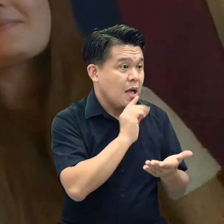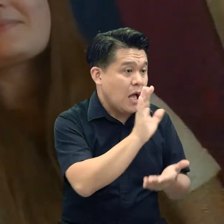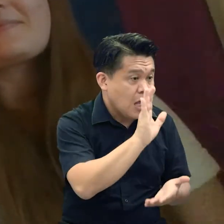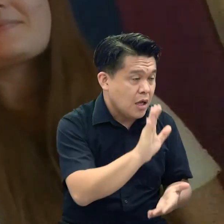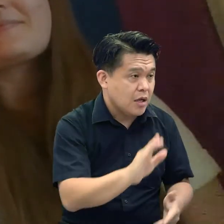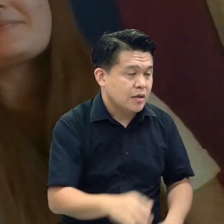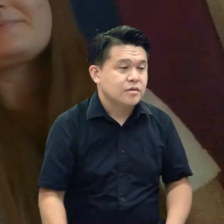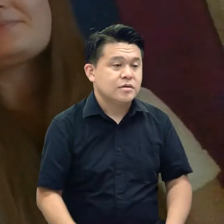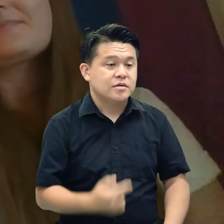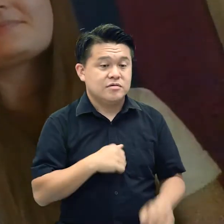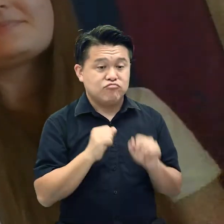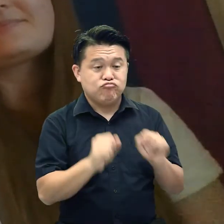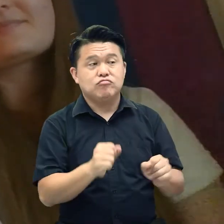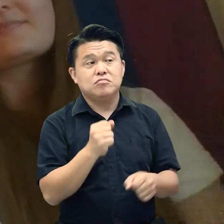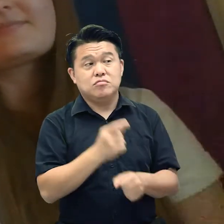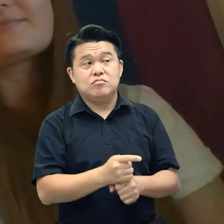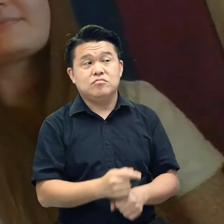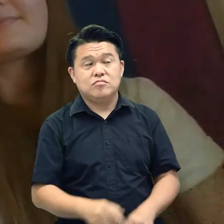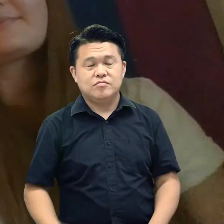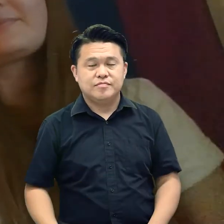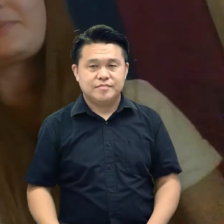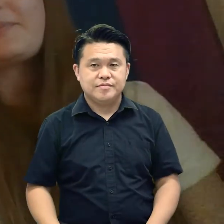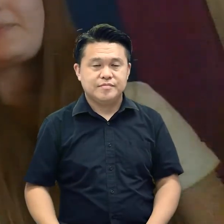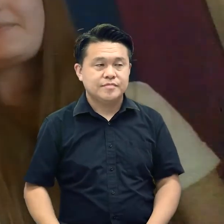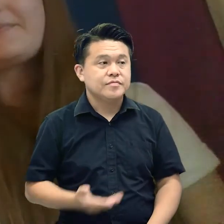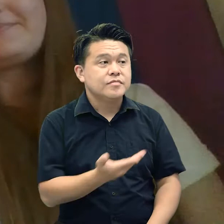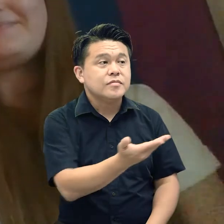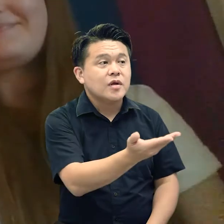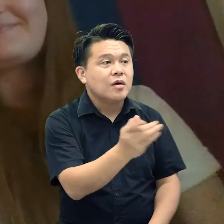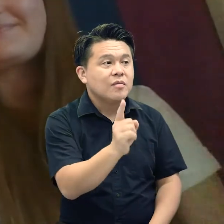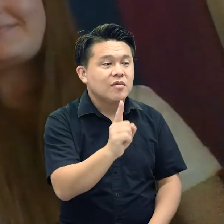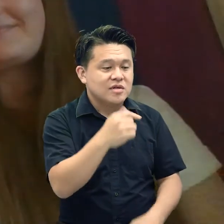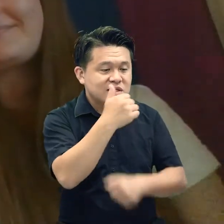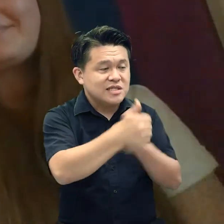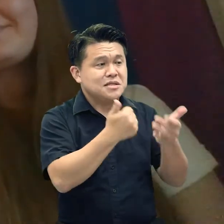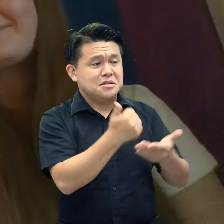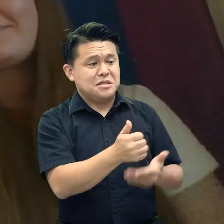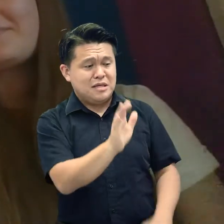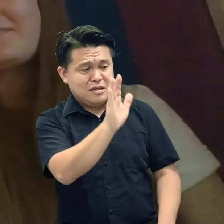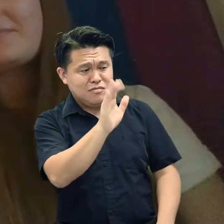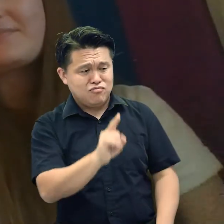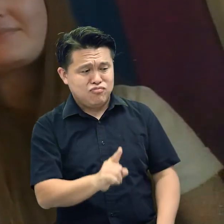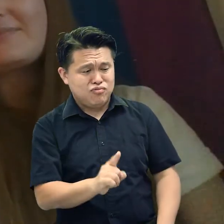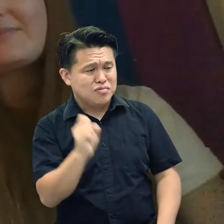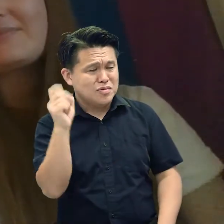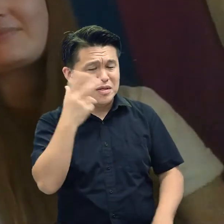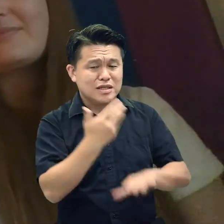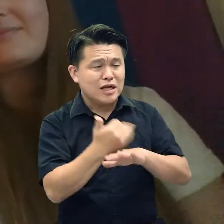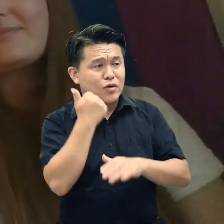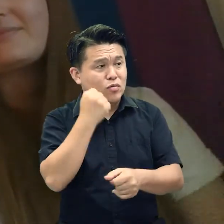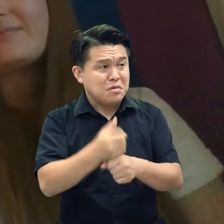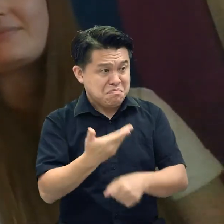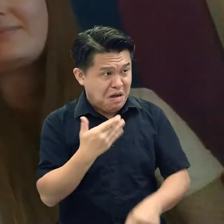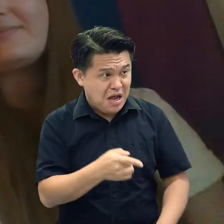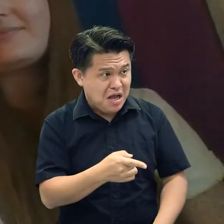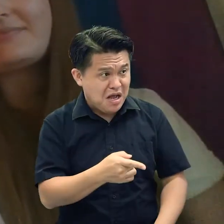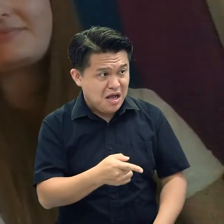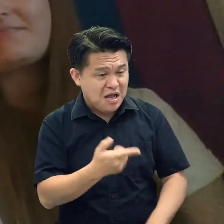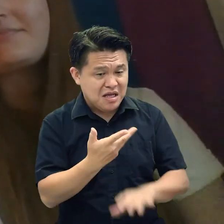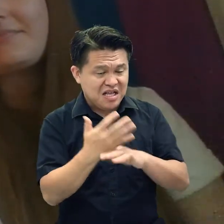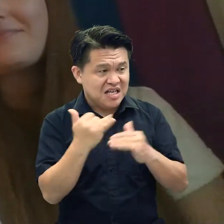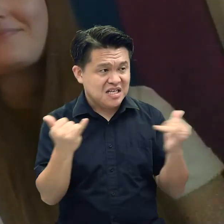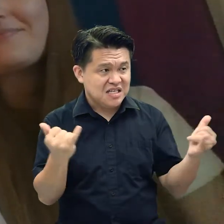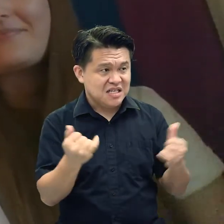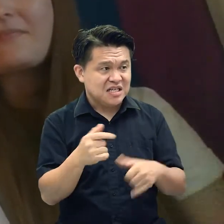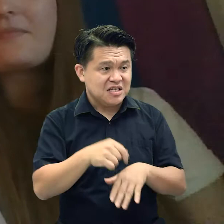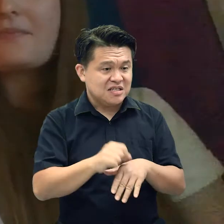already, here. And you are not God, because you don't create another human